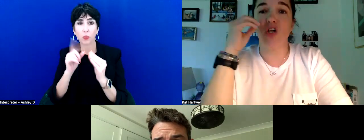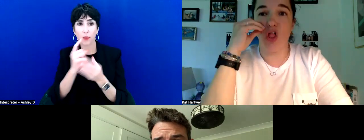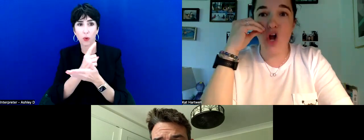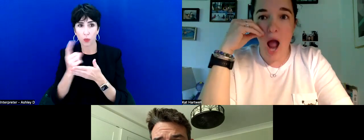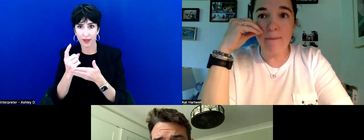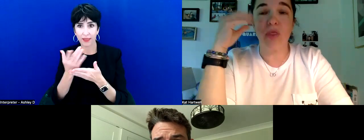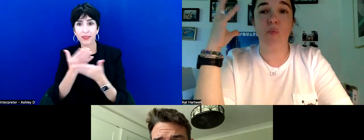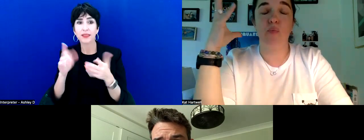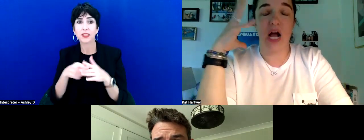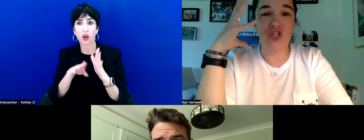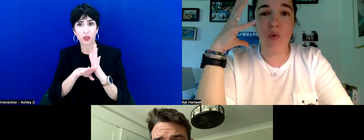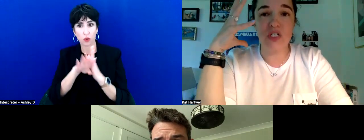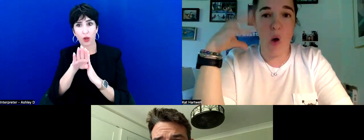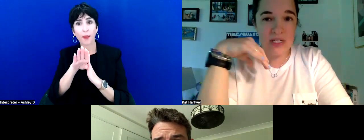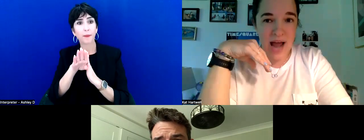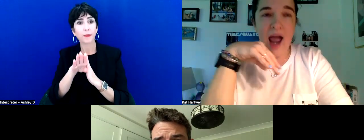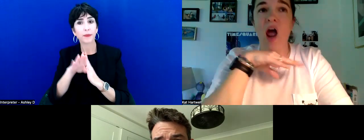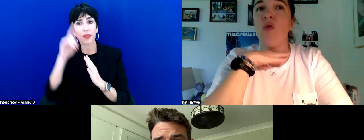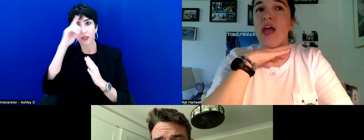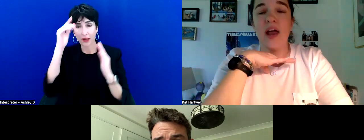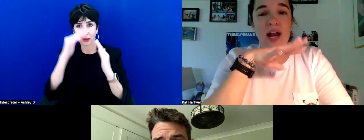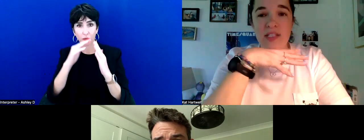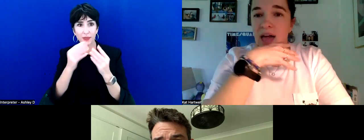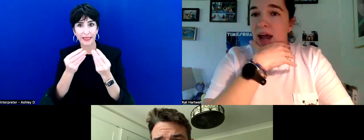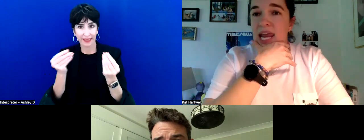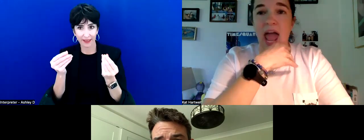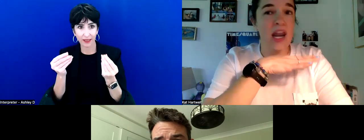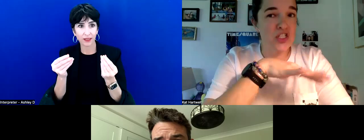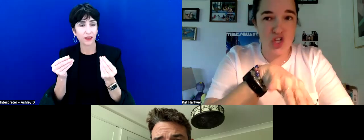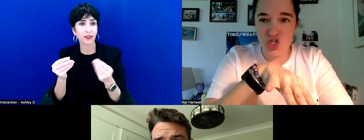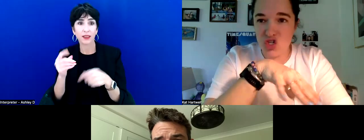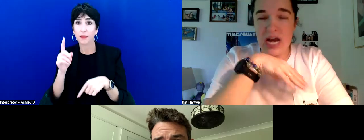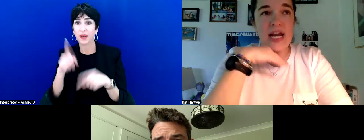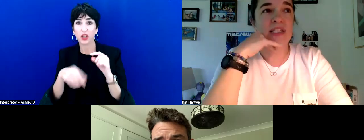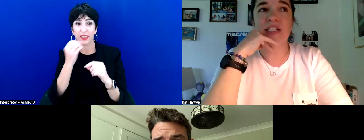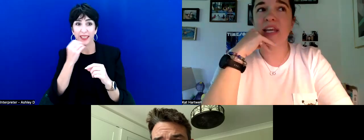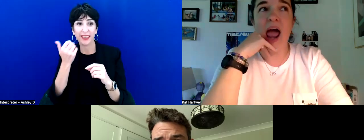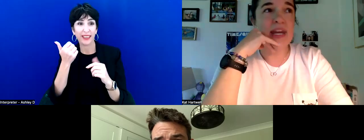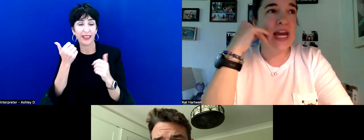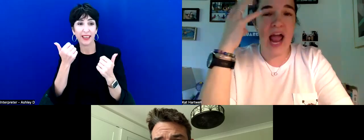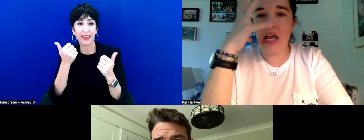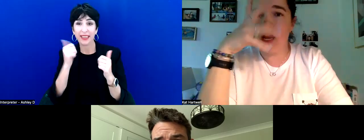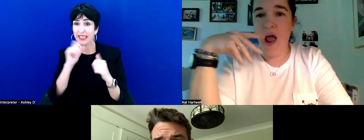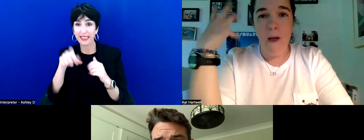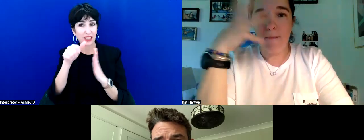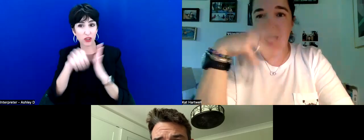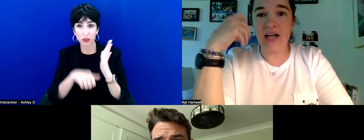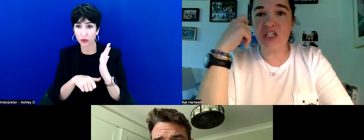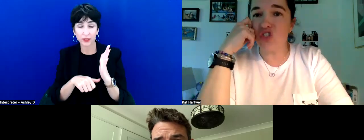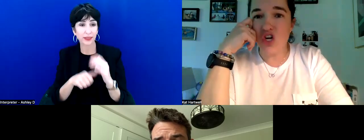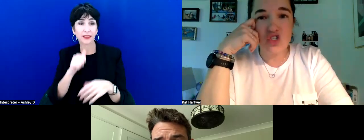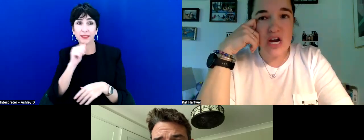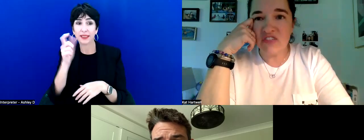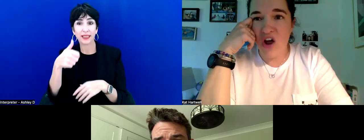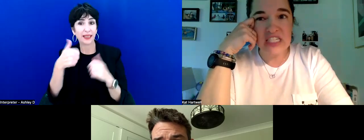things started to look up. The pressure was going down. He did not need any surgery. He did not need any